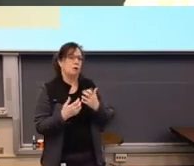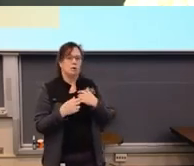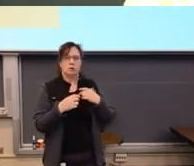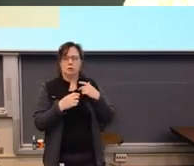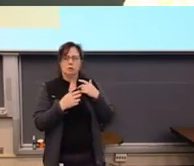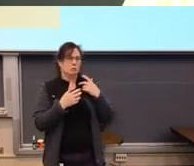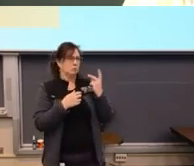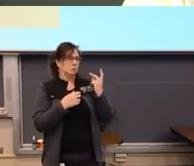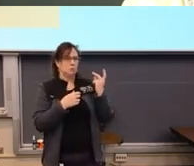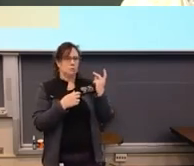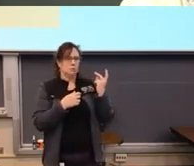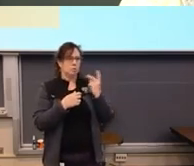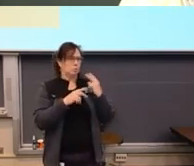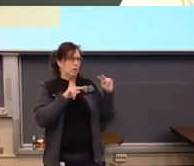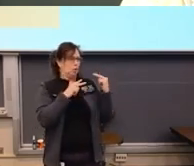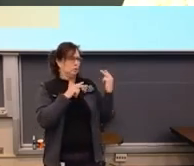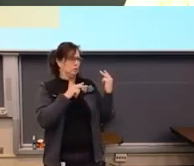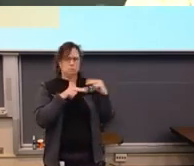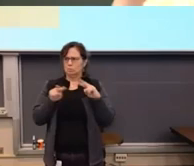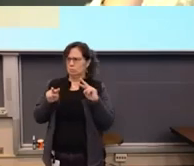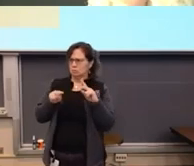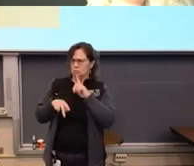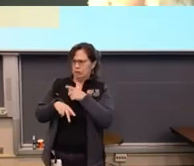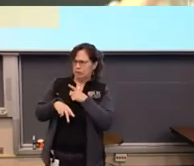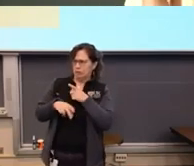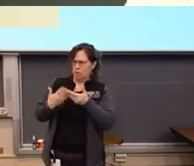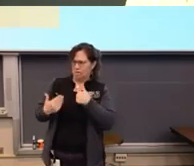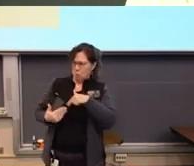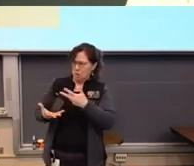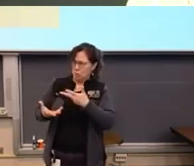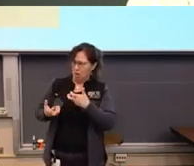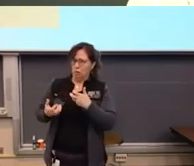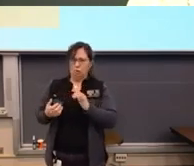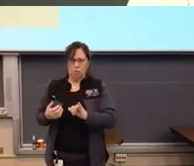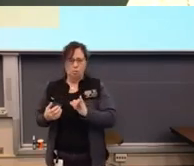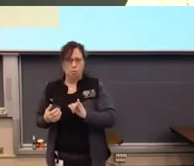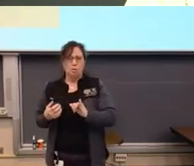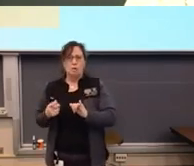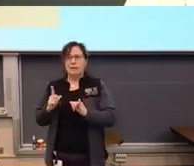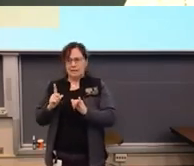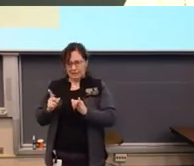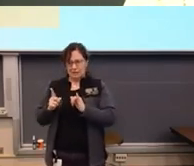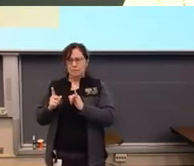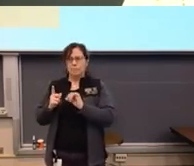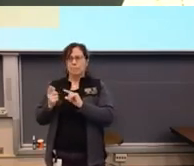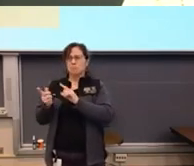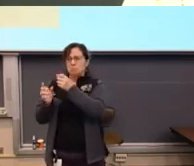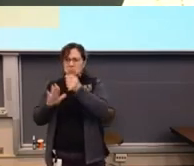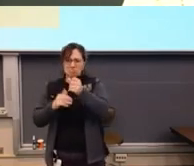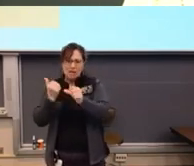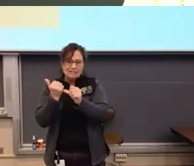like, oh, are you're kidding? So we've gone through him in an assisted living